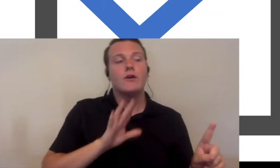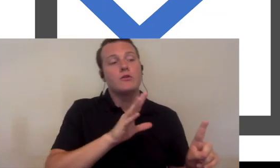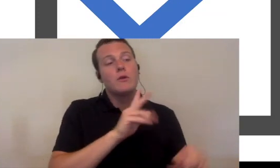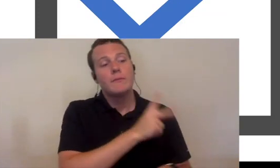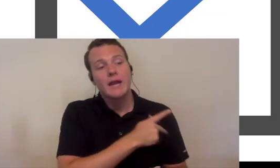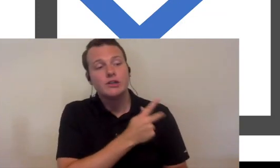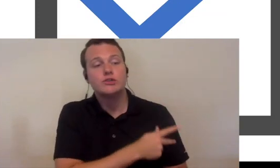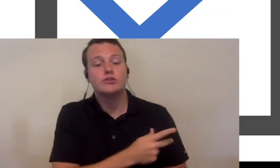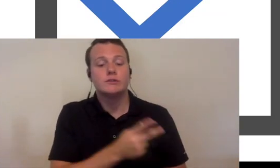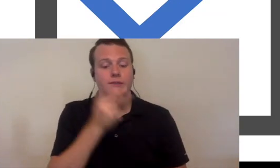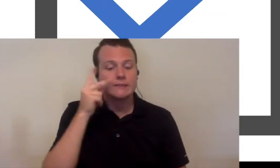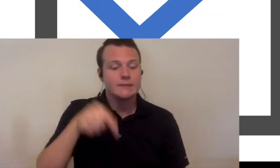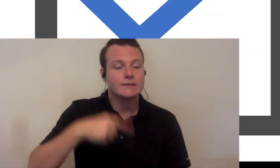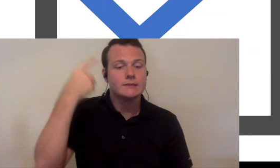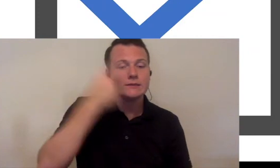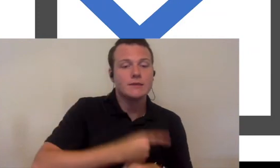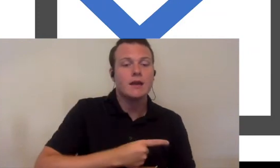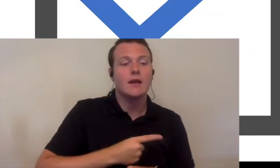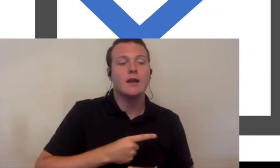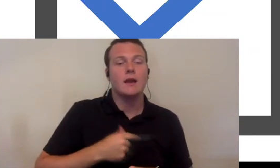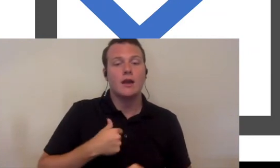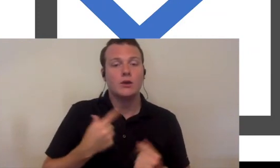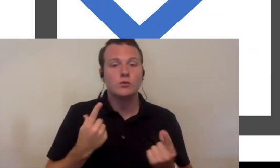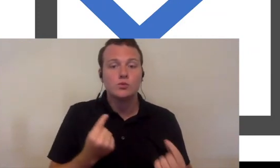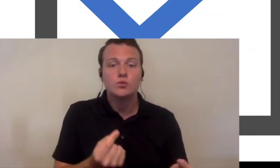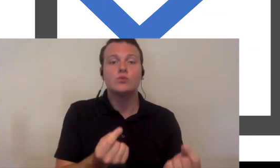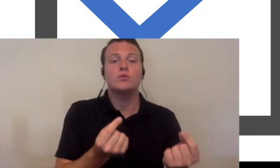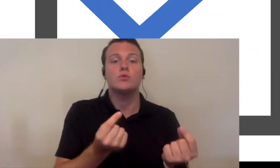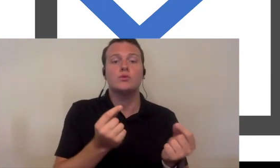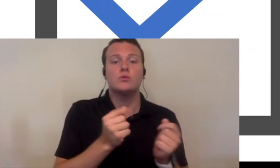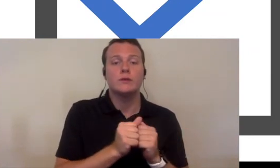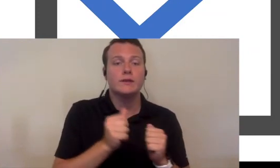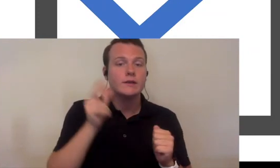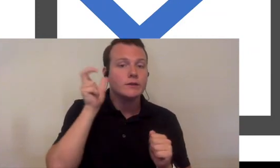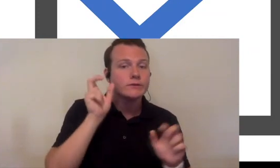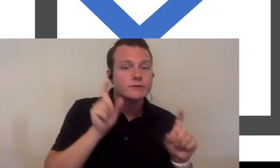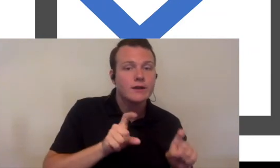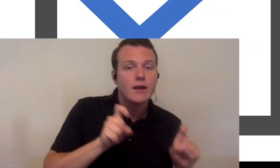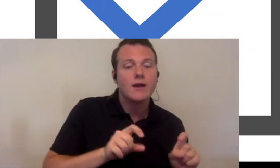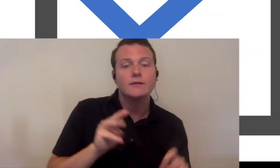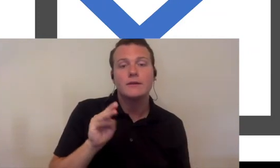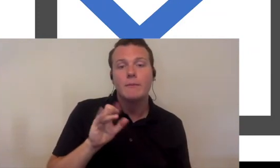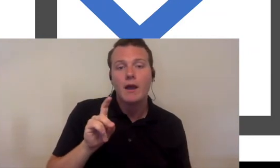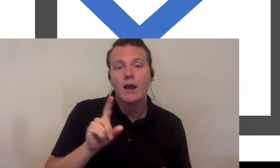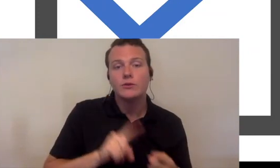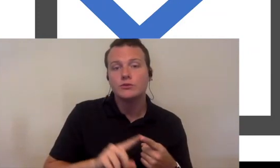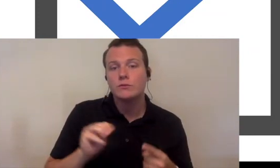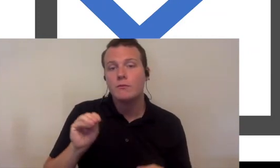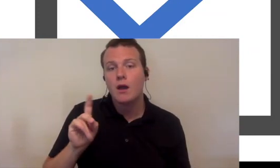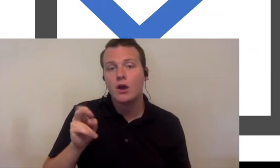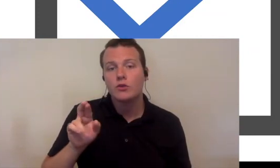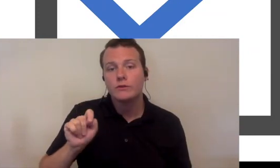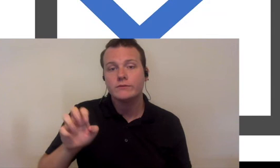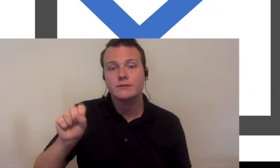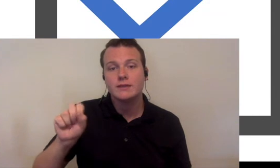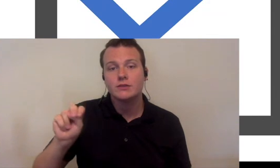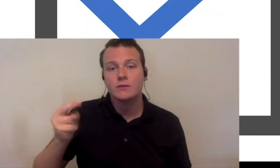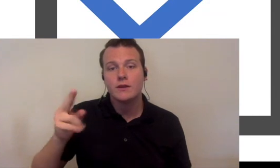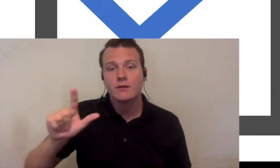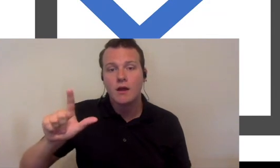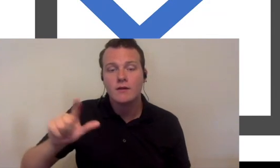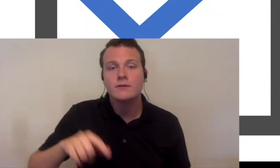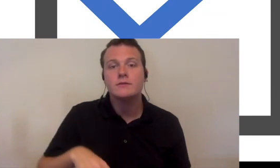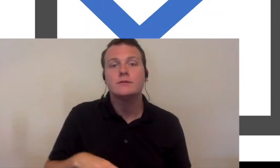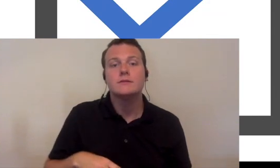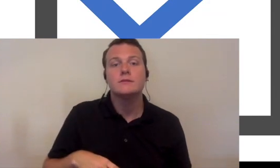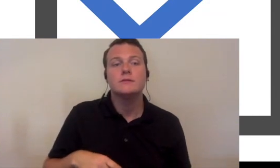so-and-so was seen on this date, and I provided them with the hearing test that showed they had a mild to moderate sensory neural hearing loss, and we fit